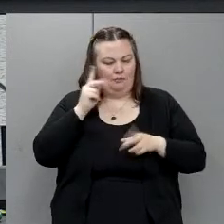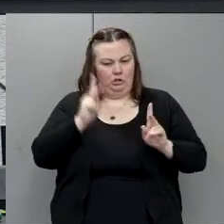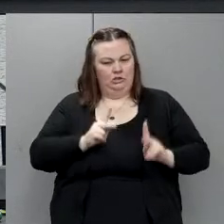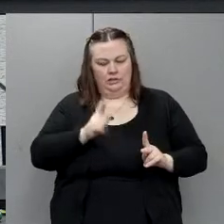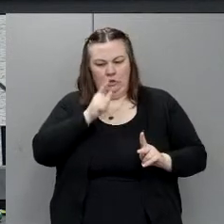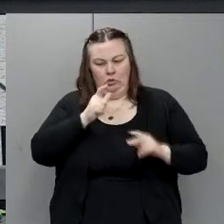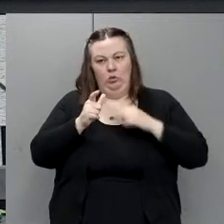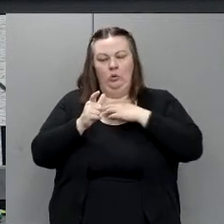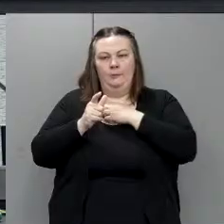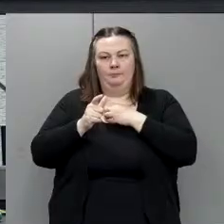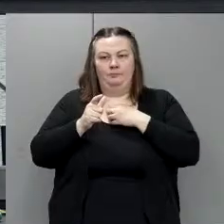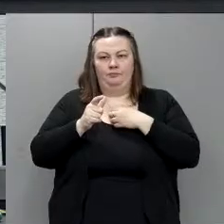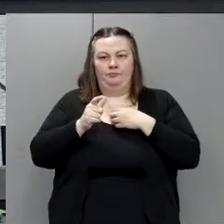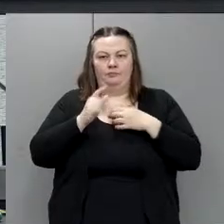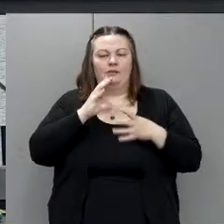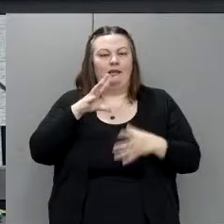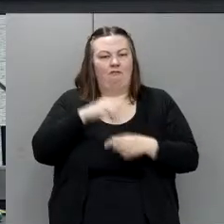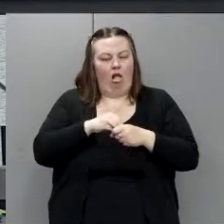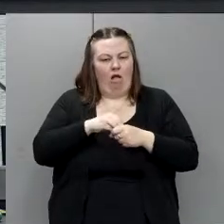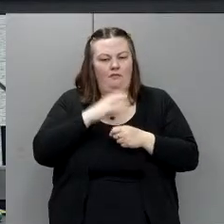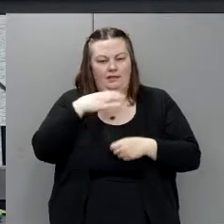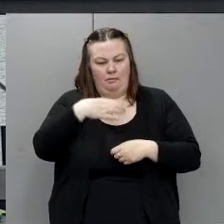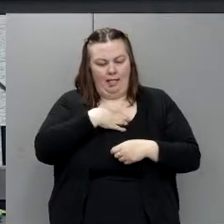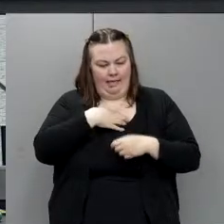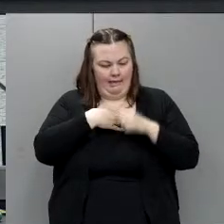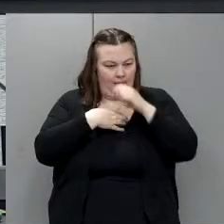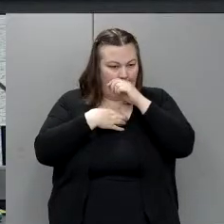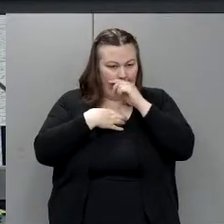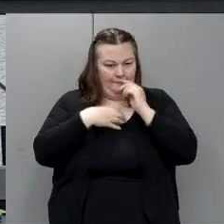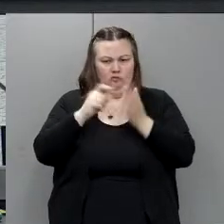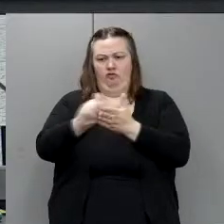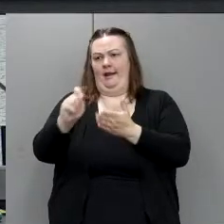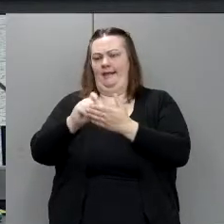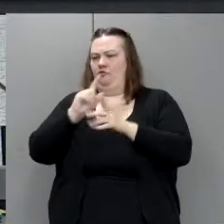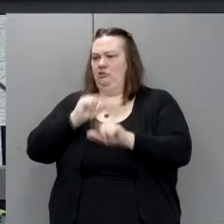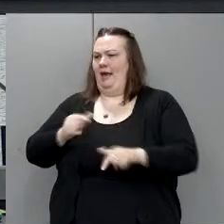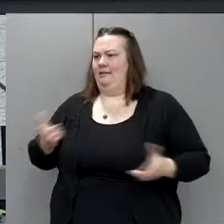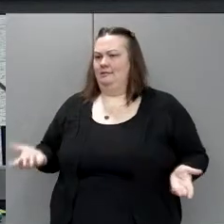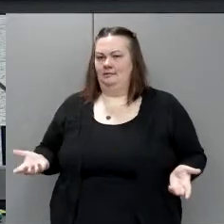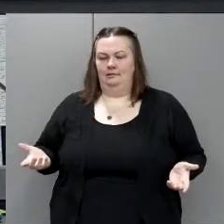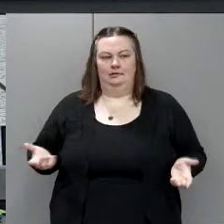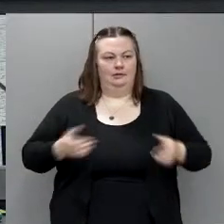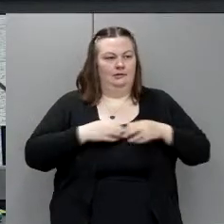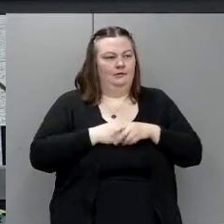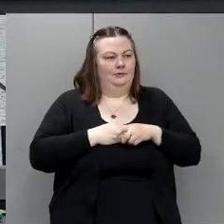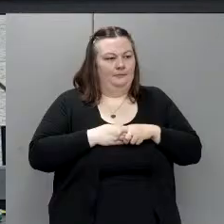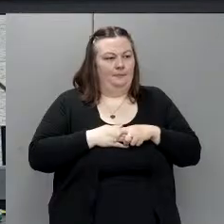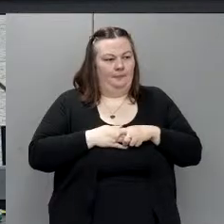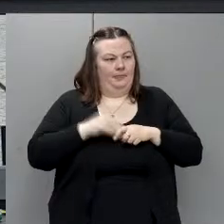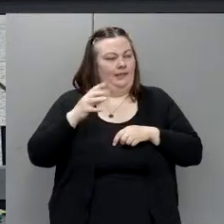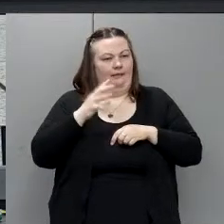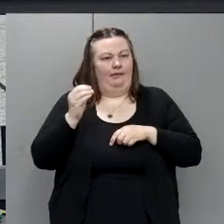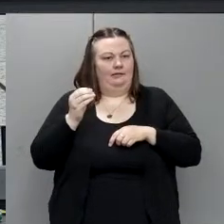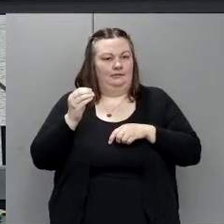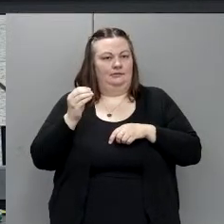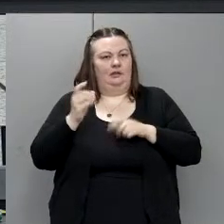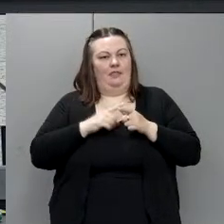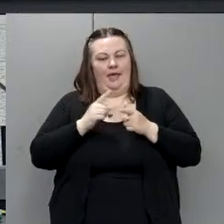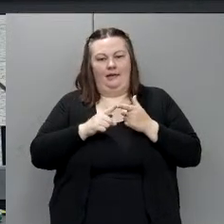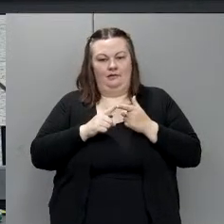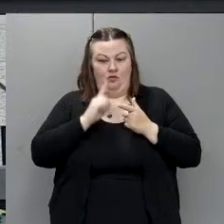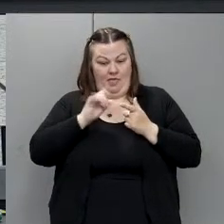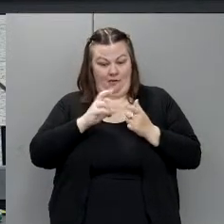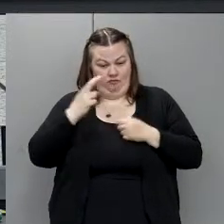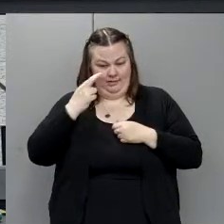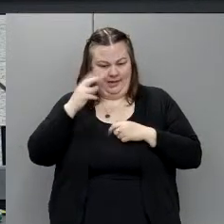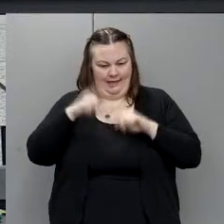person that's involved in the complaint writing the response. And then, for that